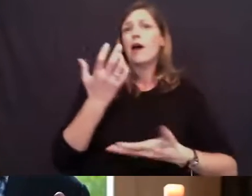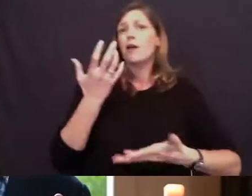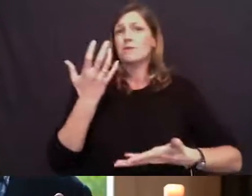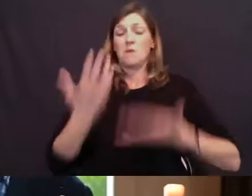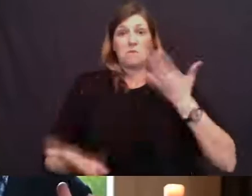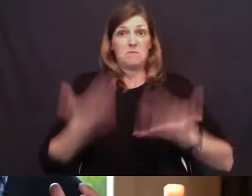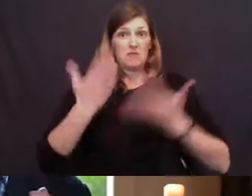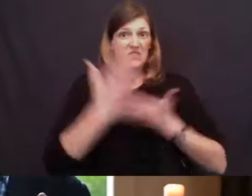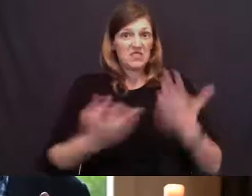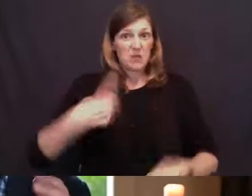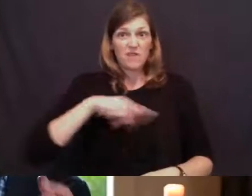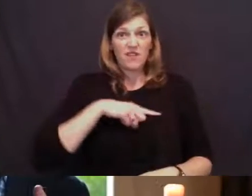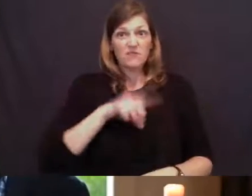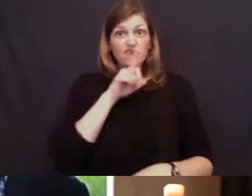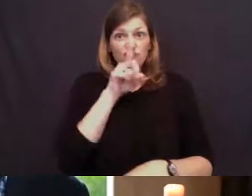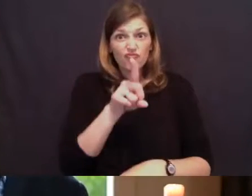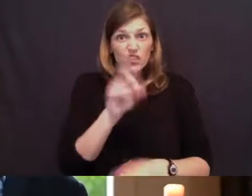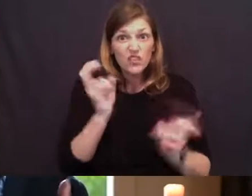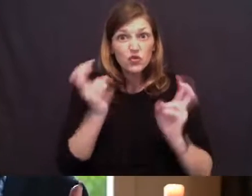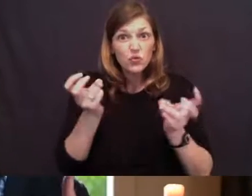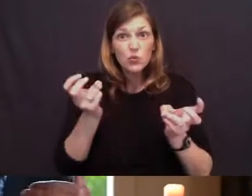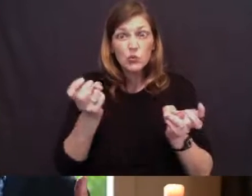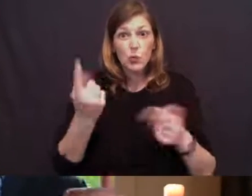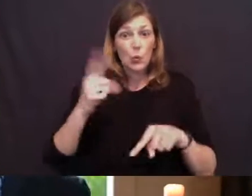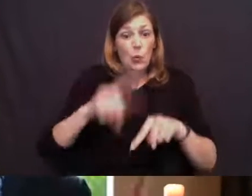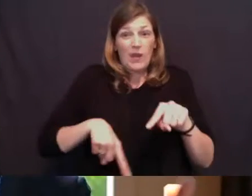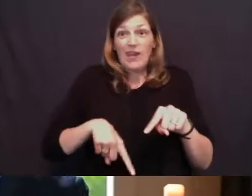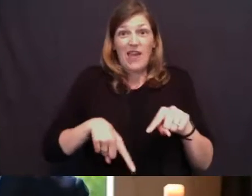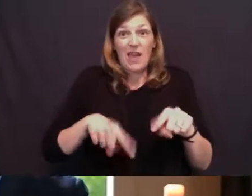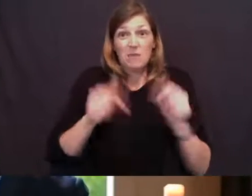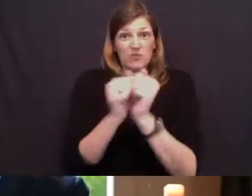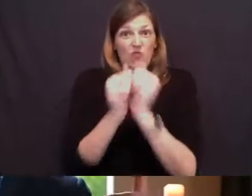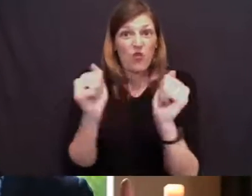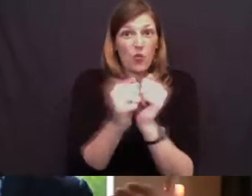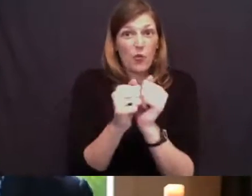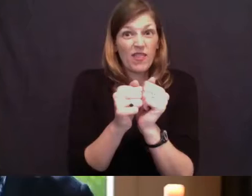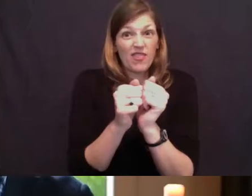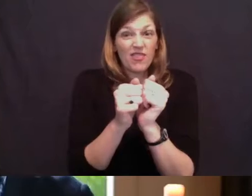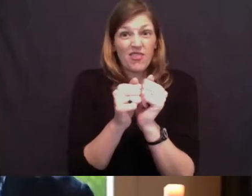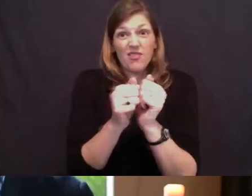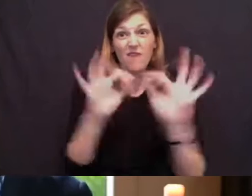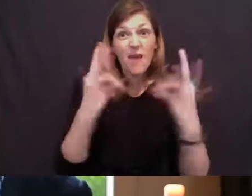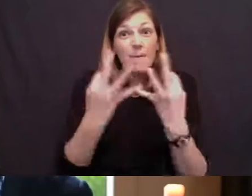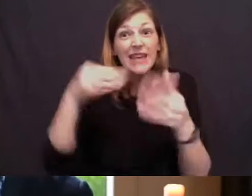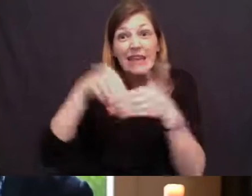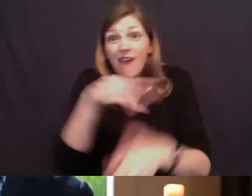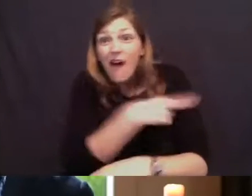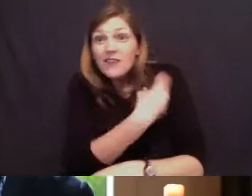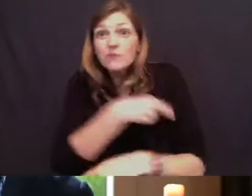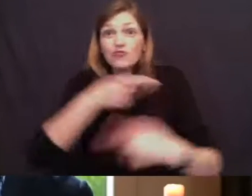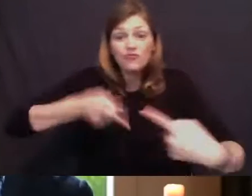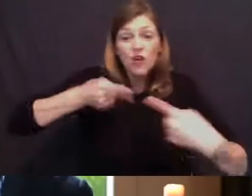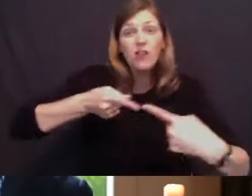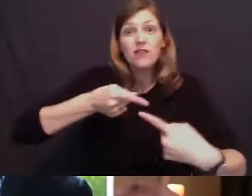of us, this is a real deal, some of us are not even able to be with our loved ones as they're in the hospital, struggling and